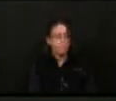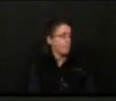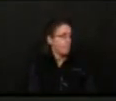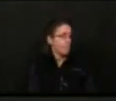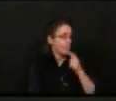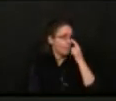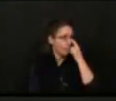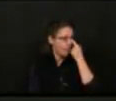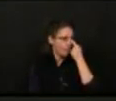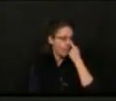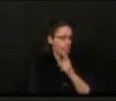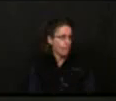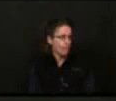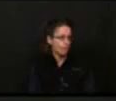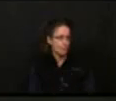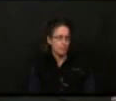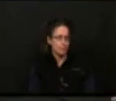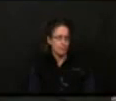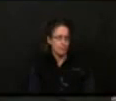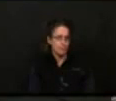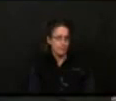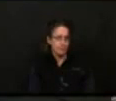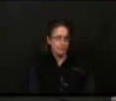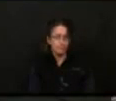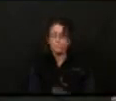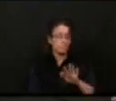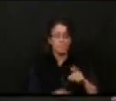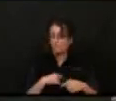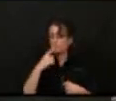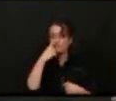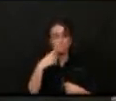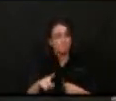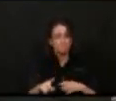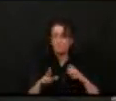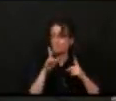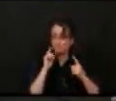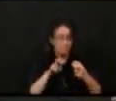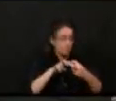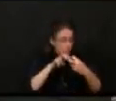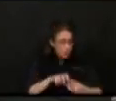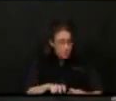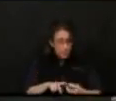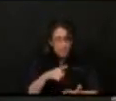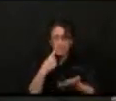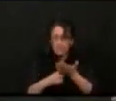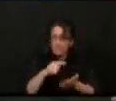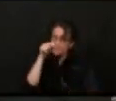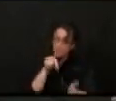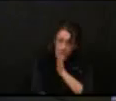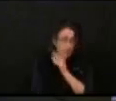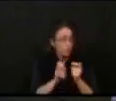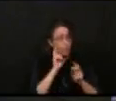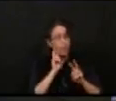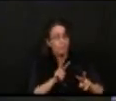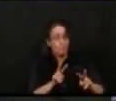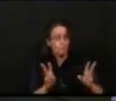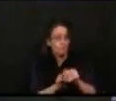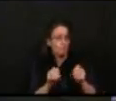Well, we'd love to have the opportunity to explain, to sit with you and talk about our work. So yeah. I look forward to that.